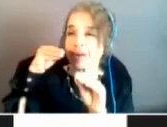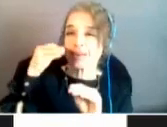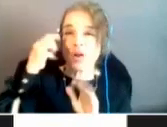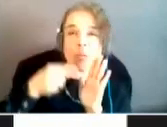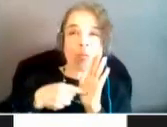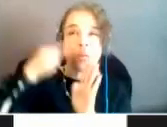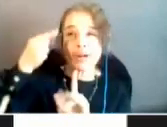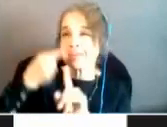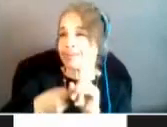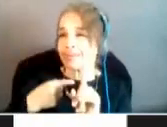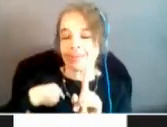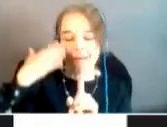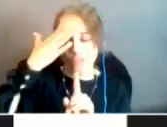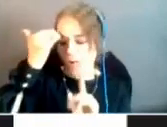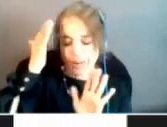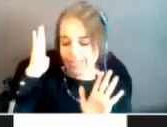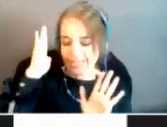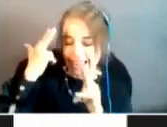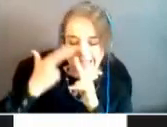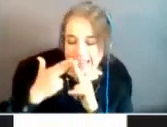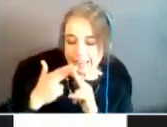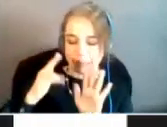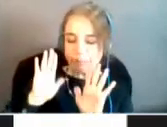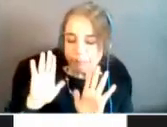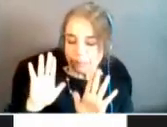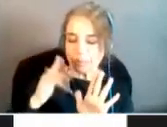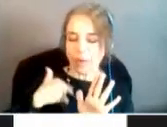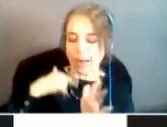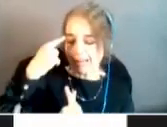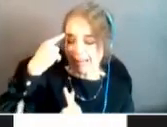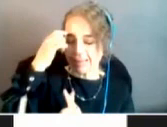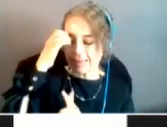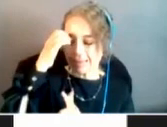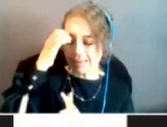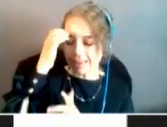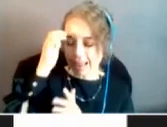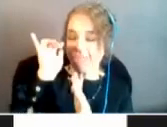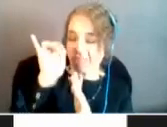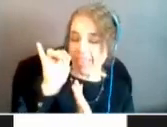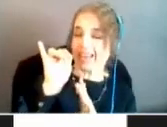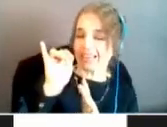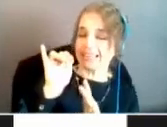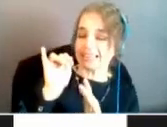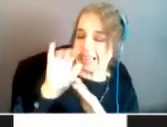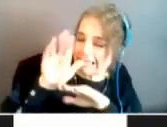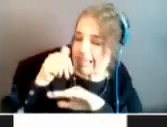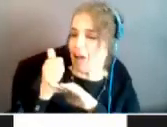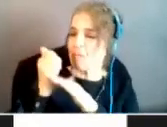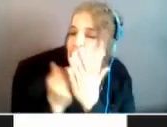a week, or I forget the name of it. But I think, you know, that kind of established